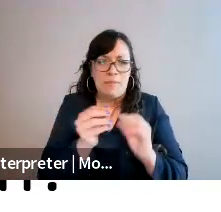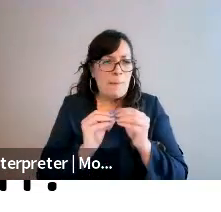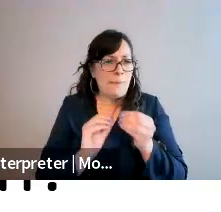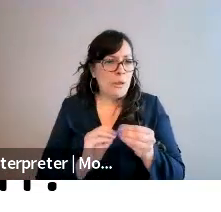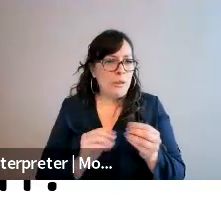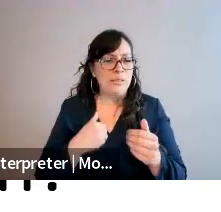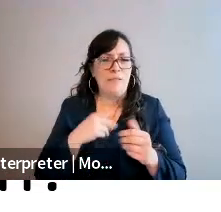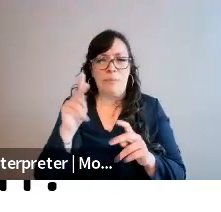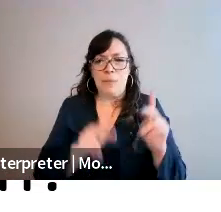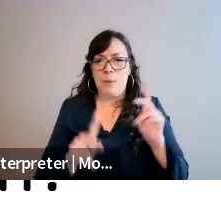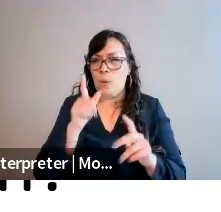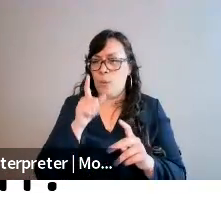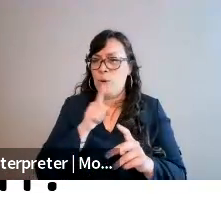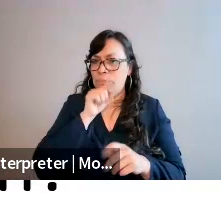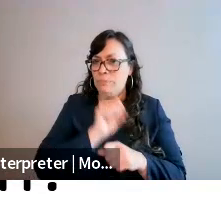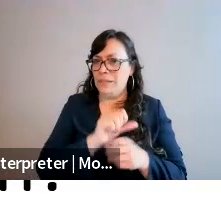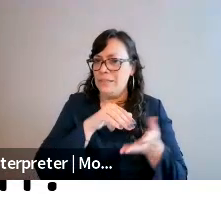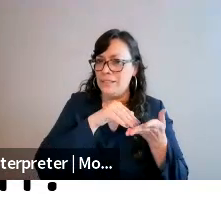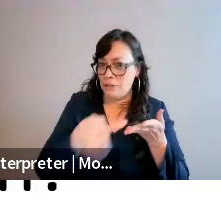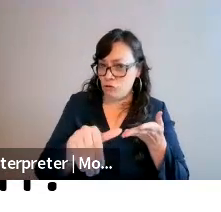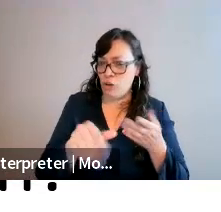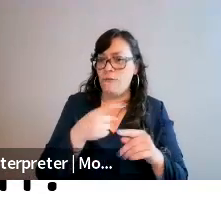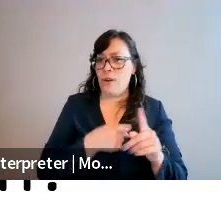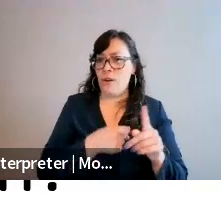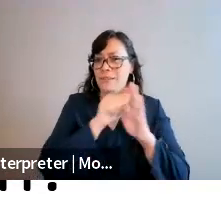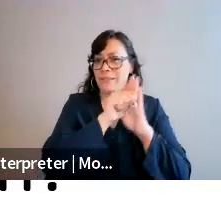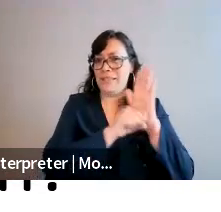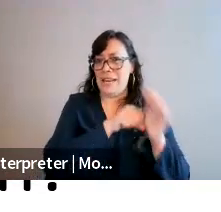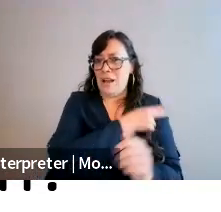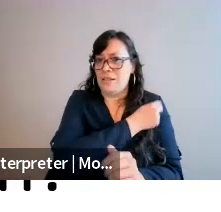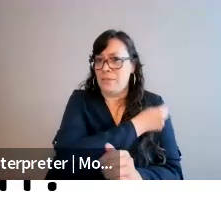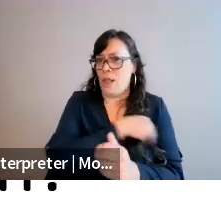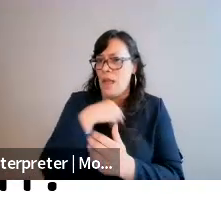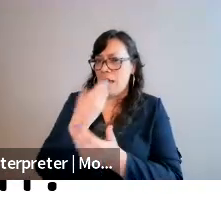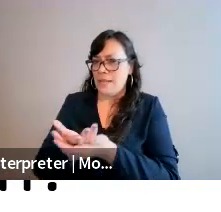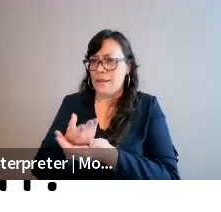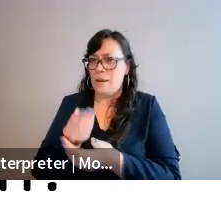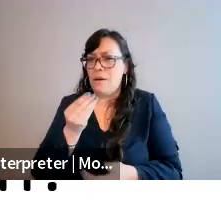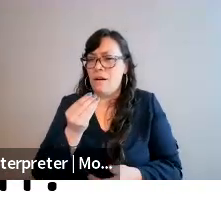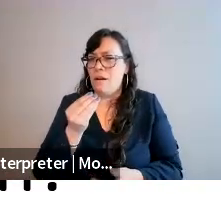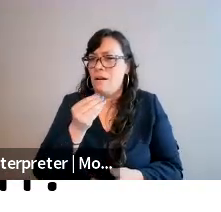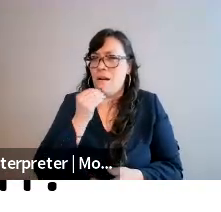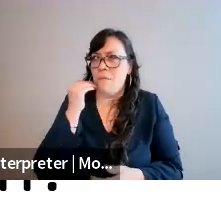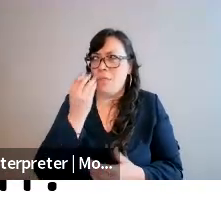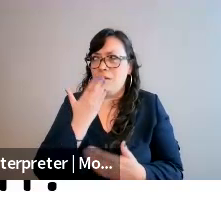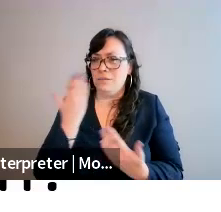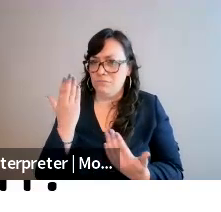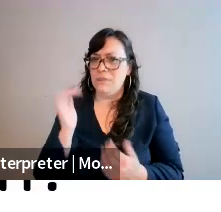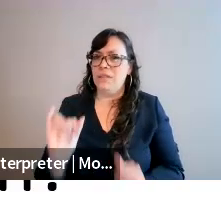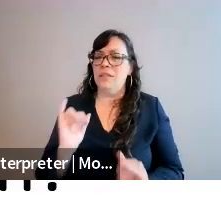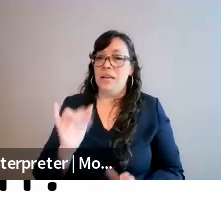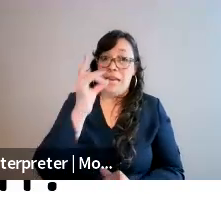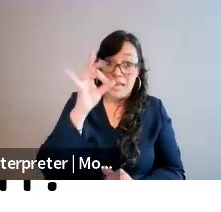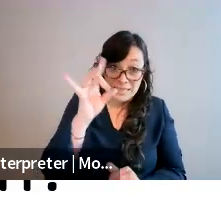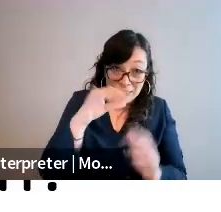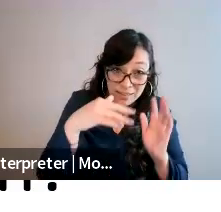that were actually discharged from state hospitals ever ended up homeless. And out of 18 studies, they found